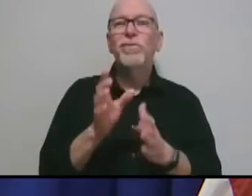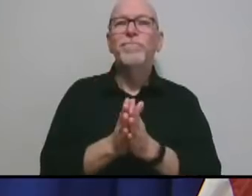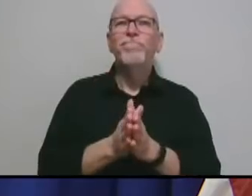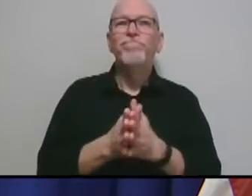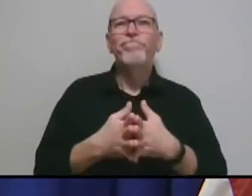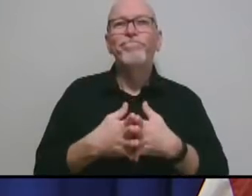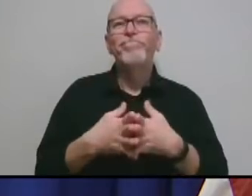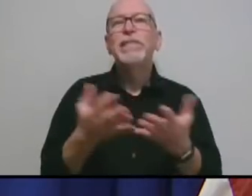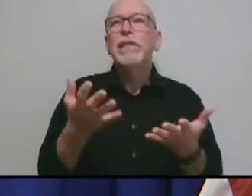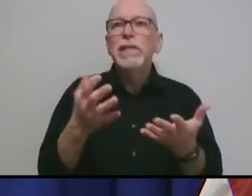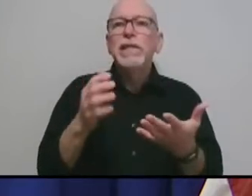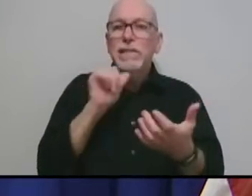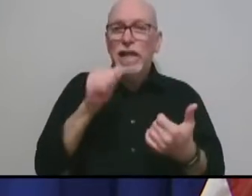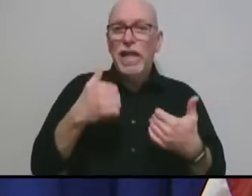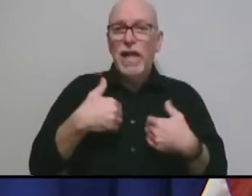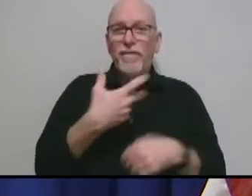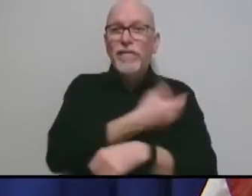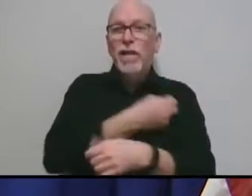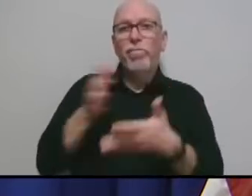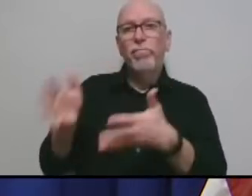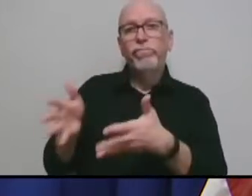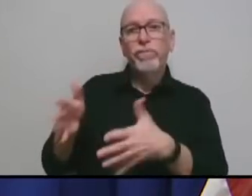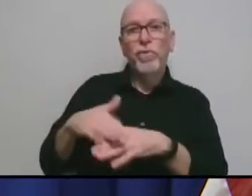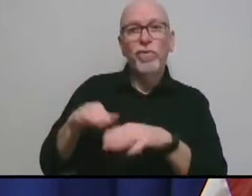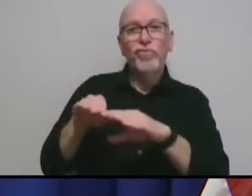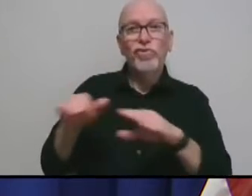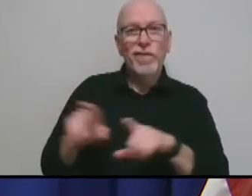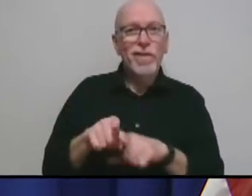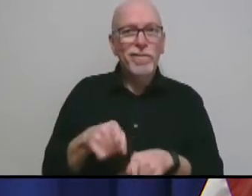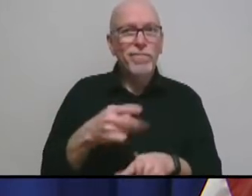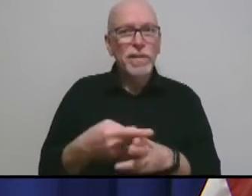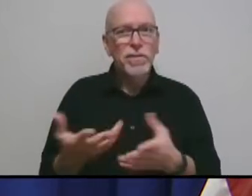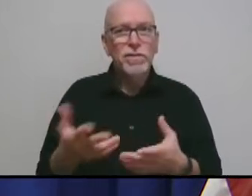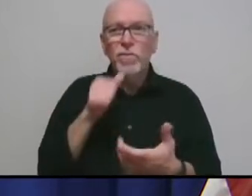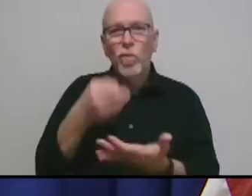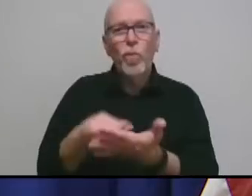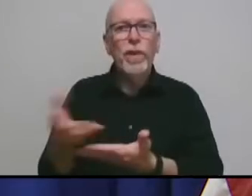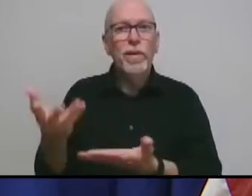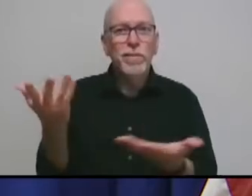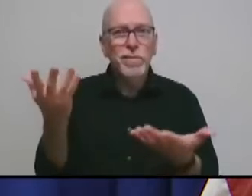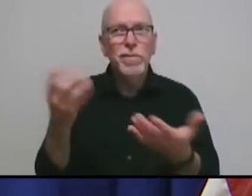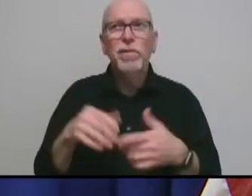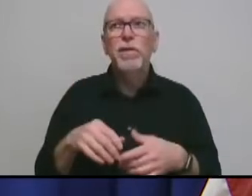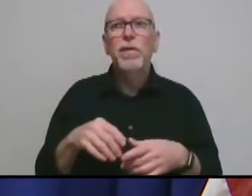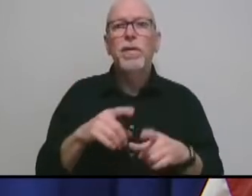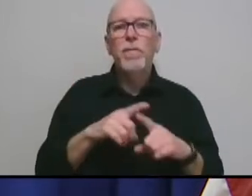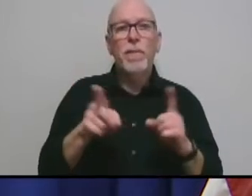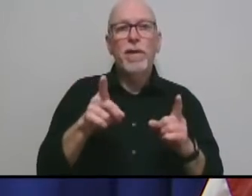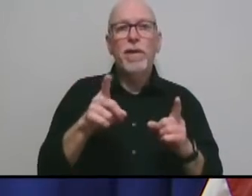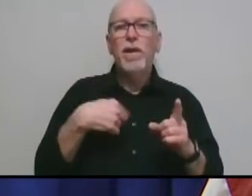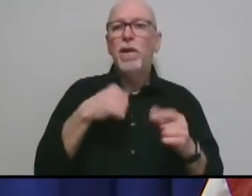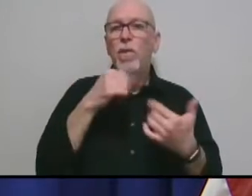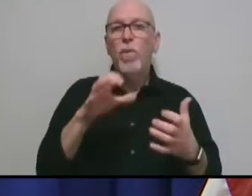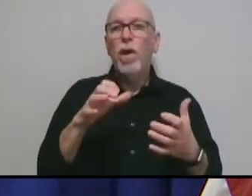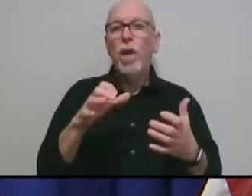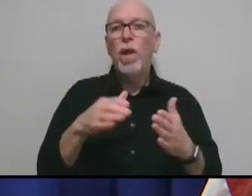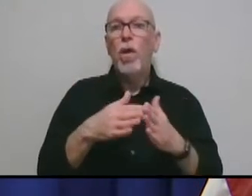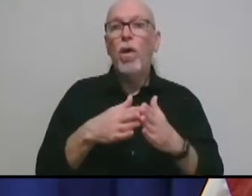not having vaccines sit on the shelf, so as you allude to or point to, but not getting ahead of ourselves and not,